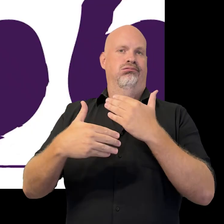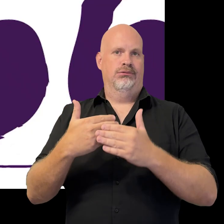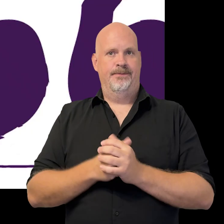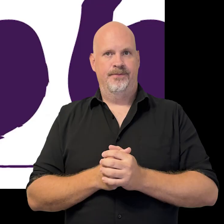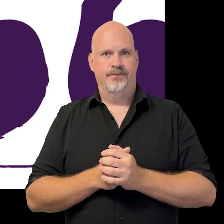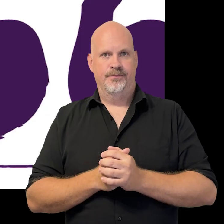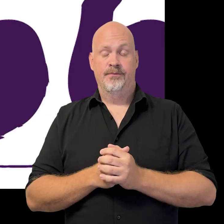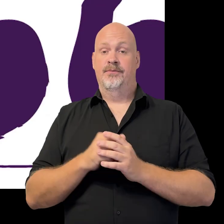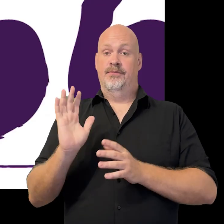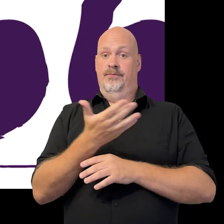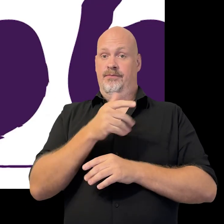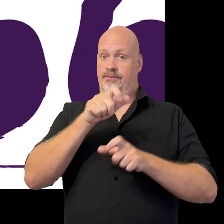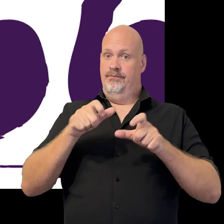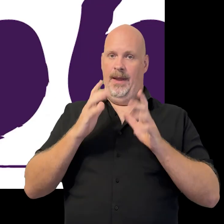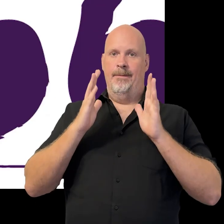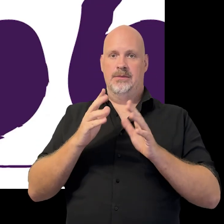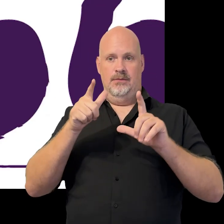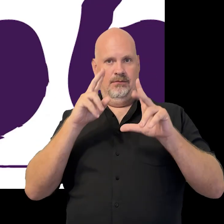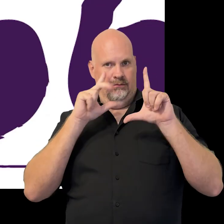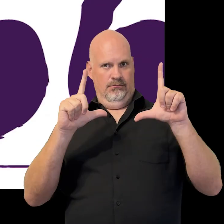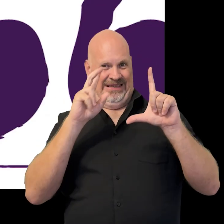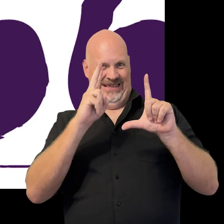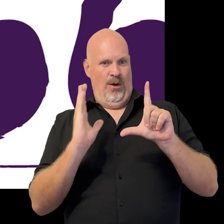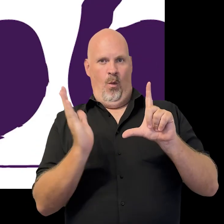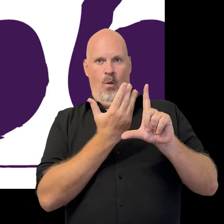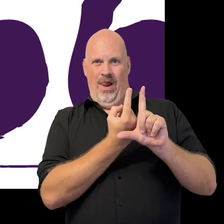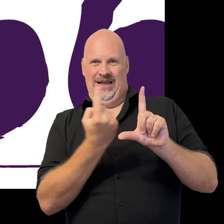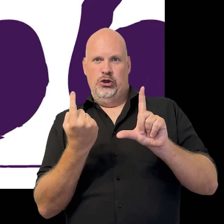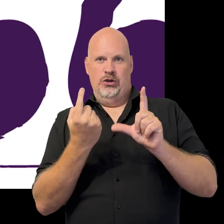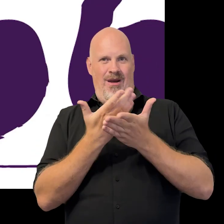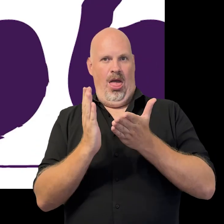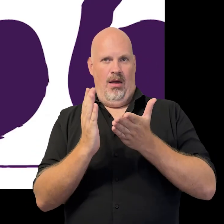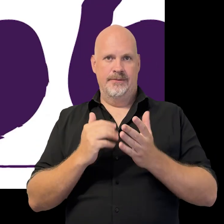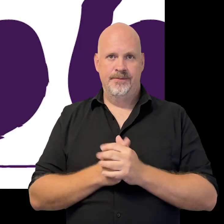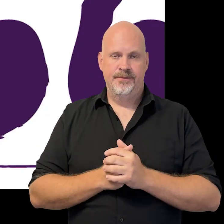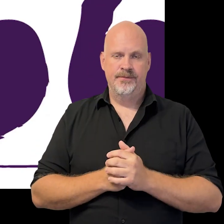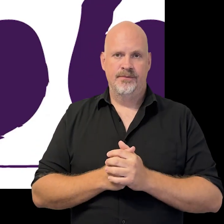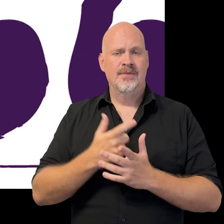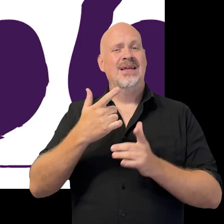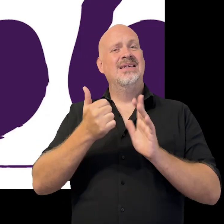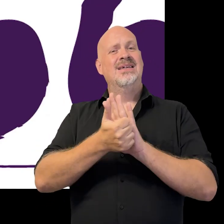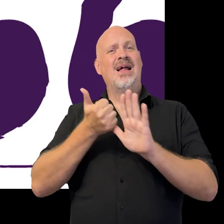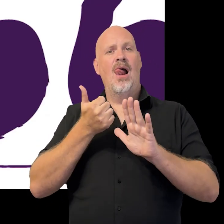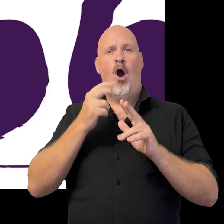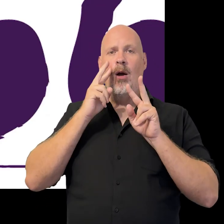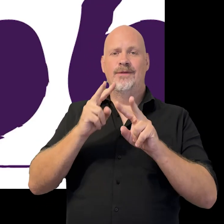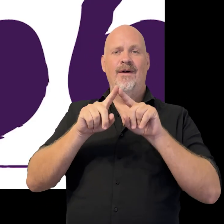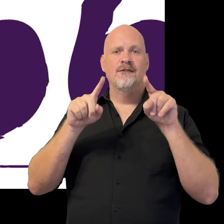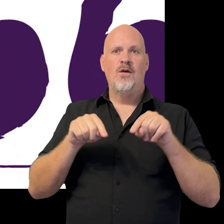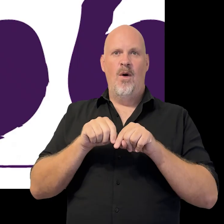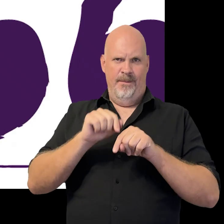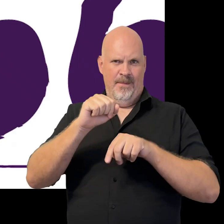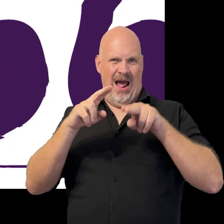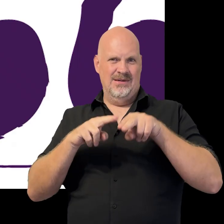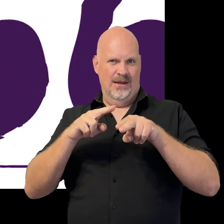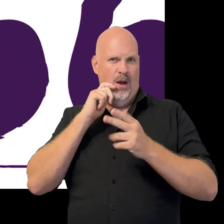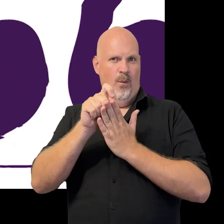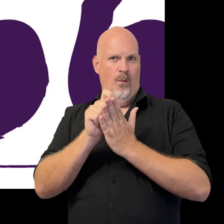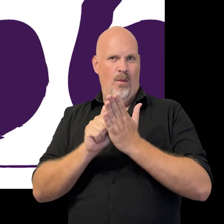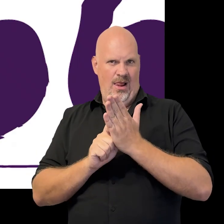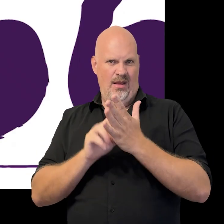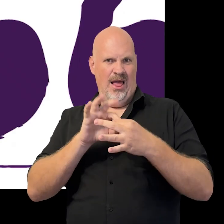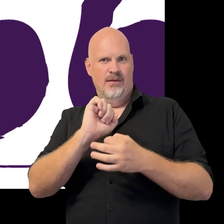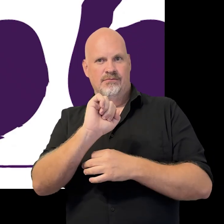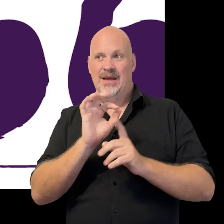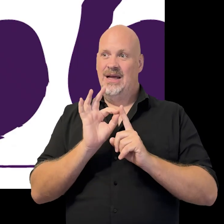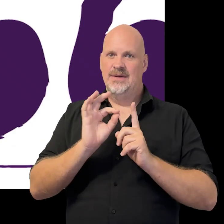So the next section, so the next thing, having written your introduction, having written the terms of reference, we should then be